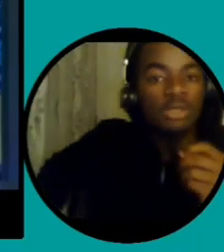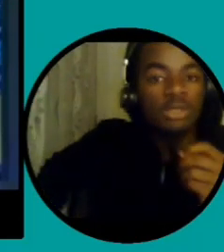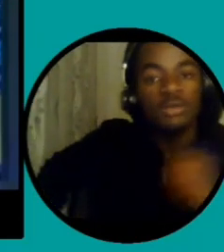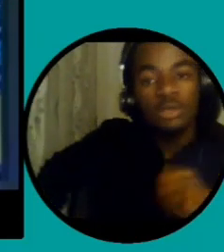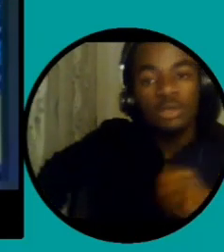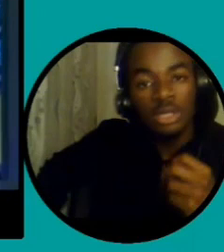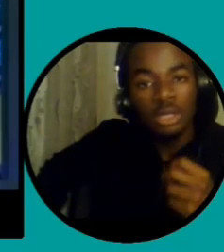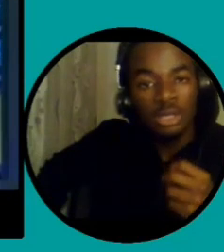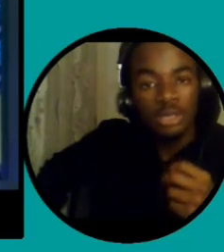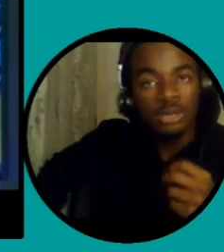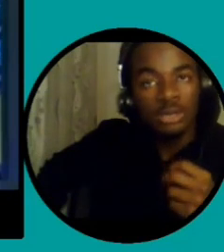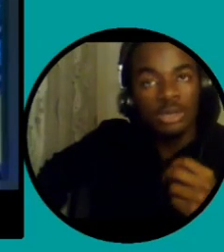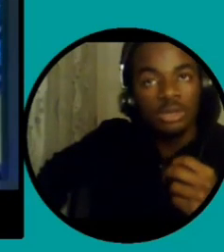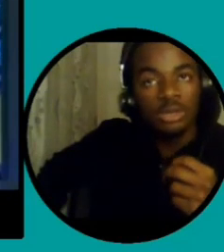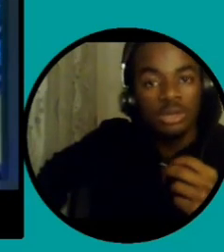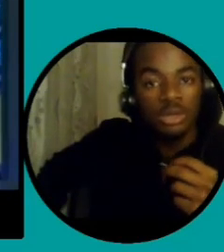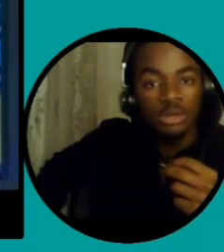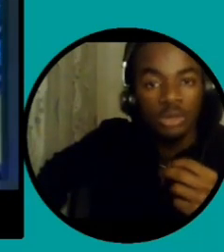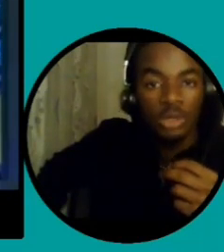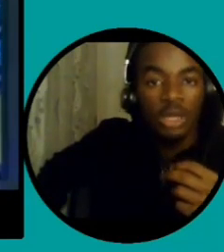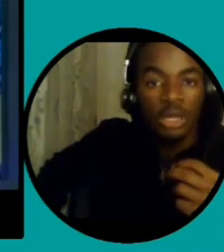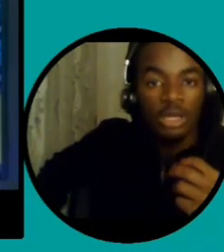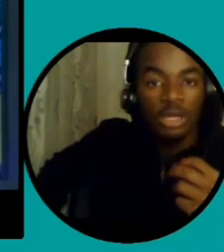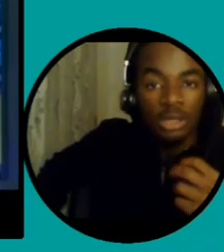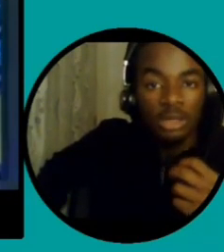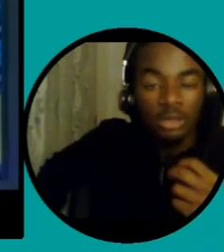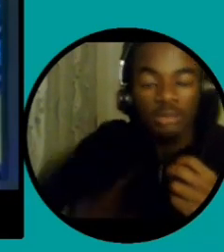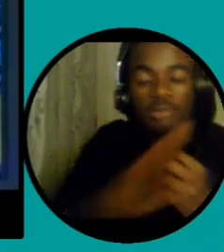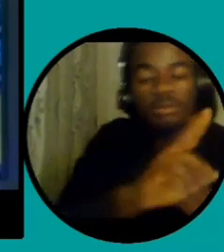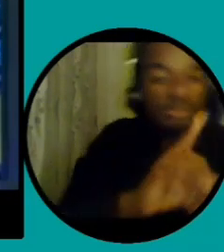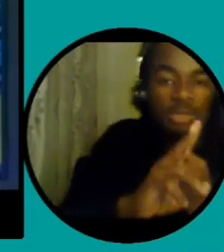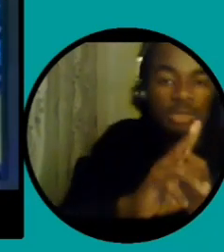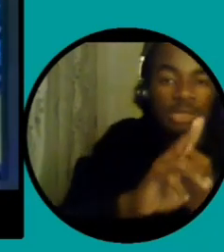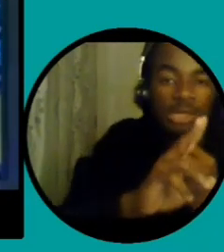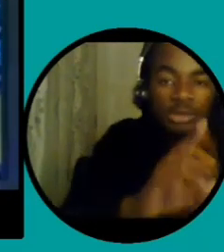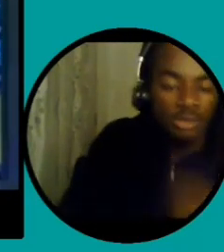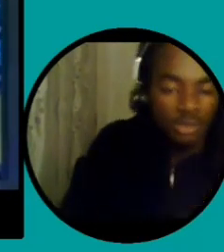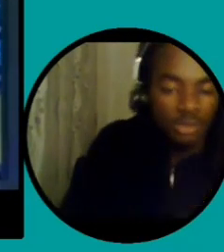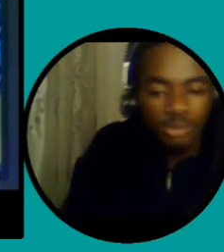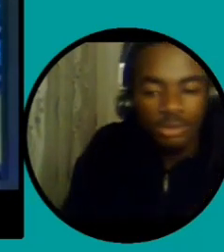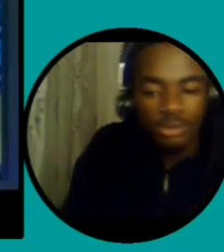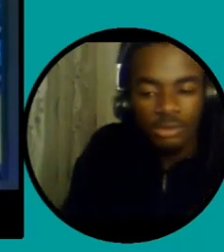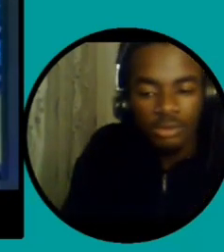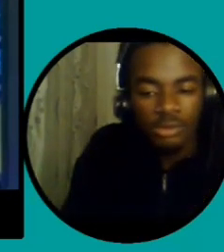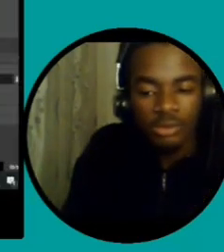thank you for watching the video today. This has been Dre Mordecai, and peace out.